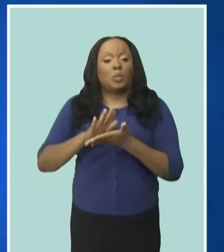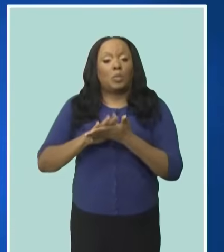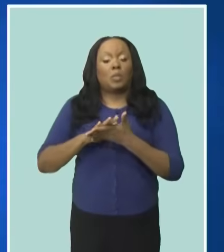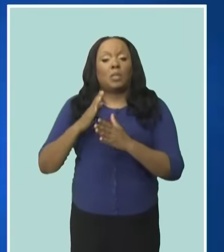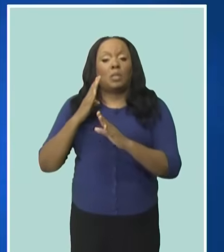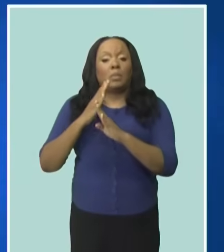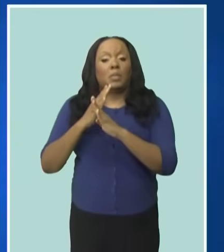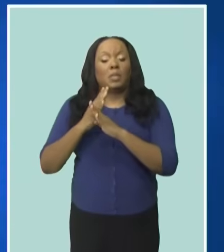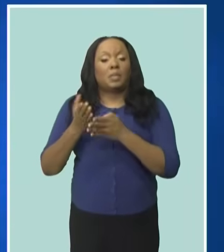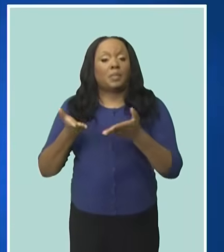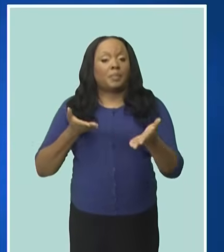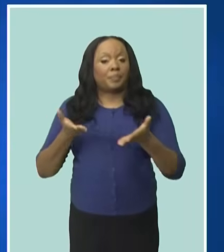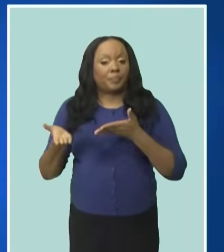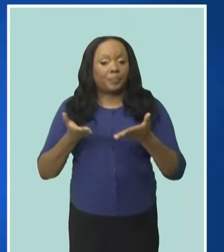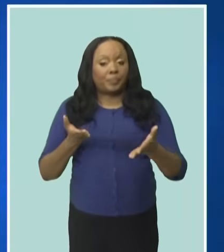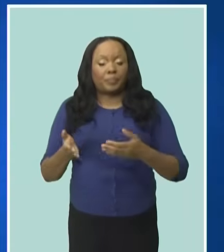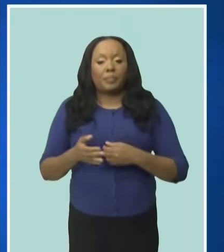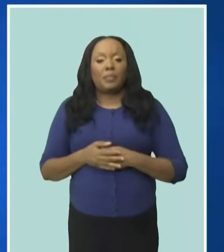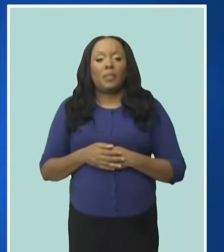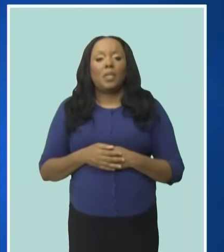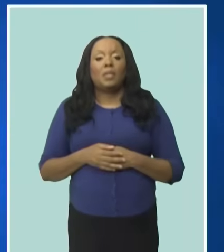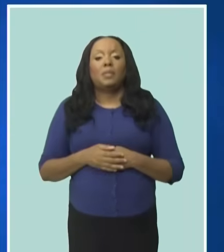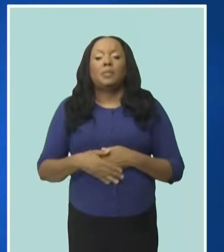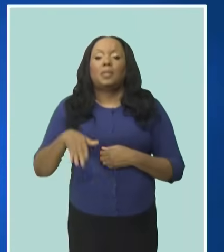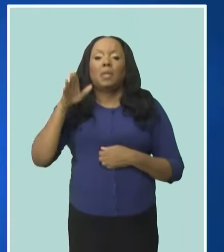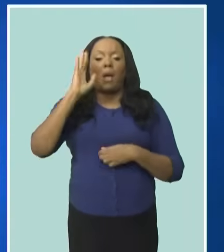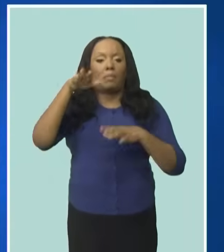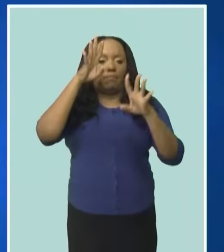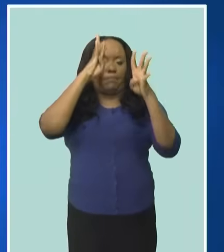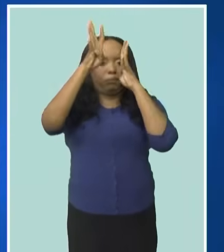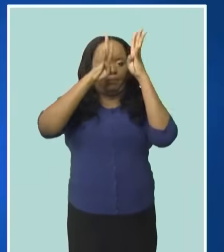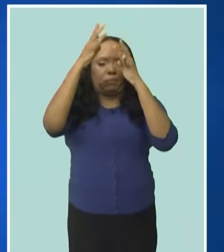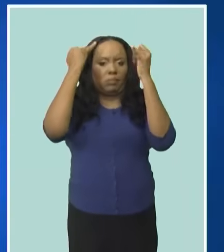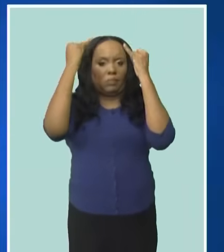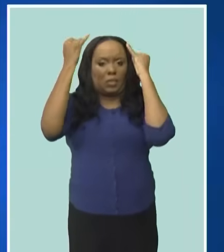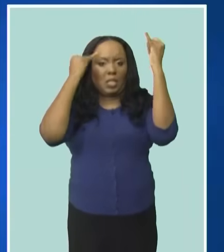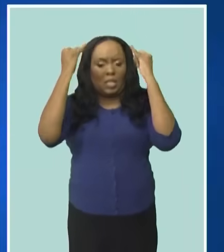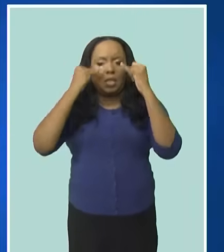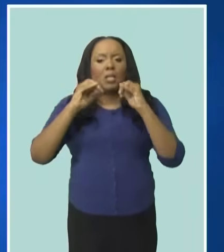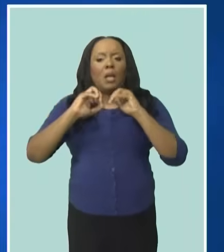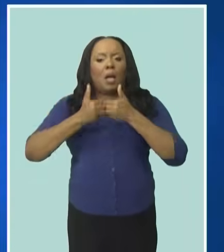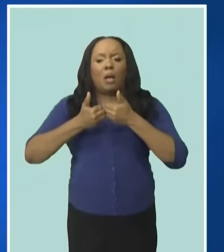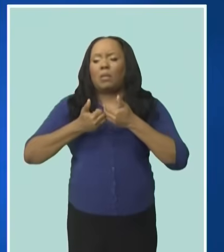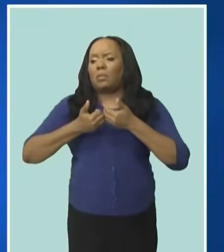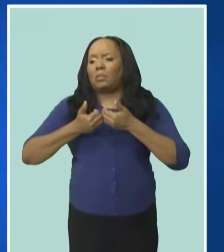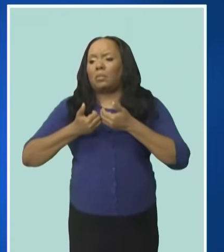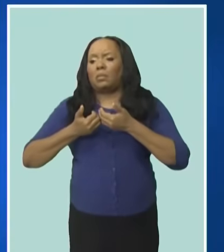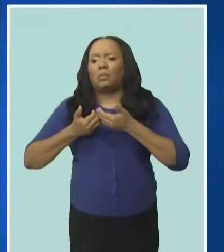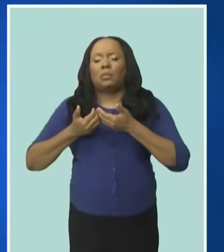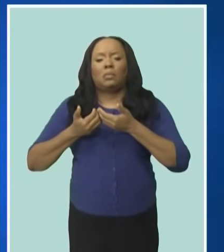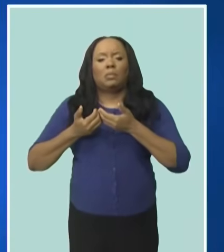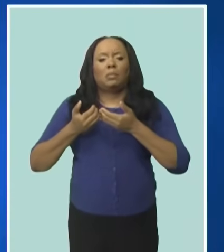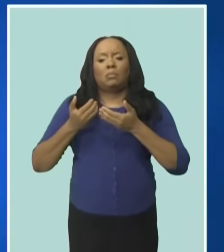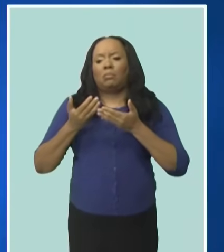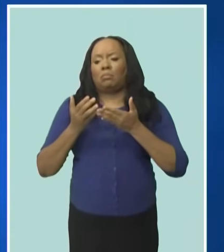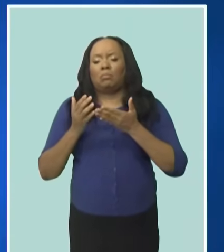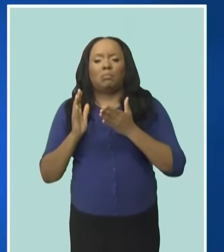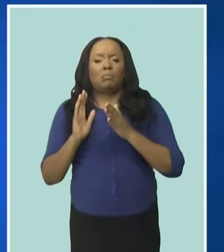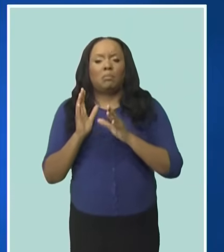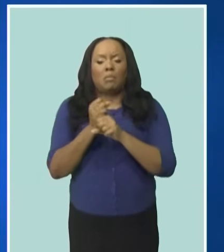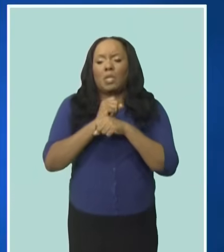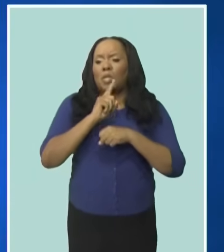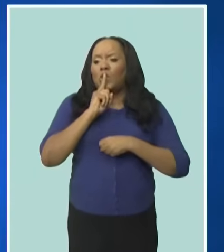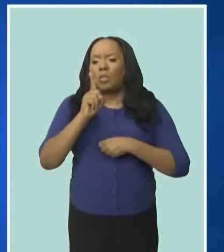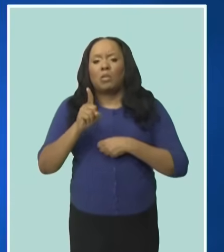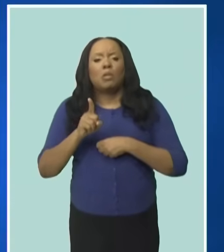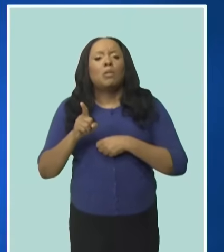Additionally, tangible initiatives are being developed to address and reduce instances of student misbehavior while